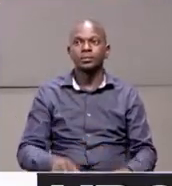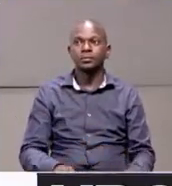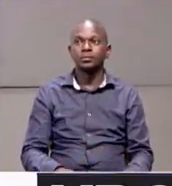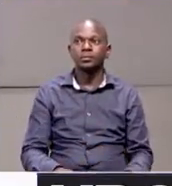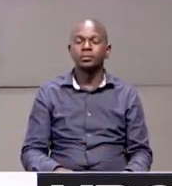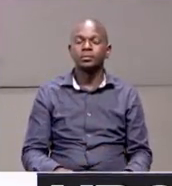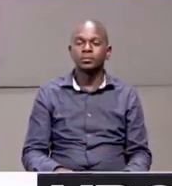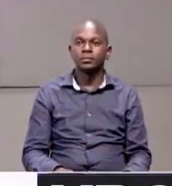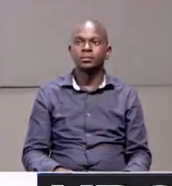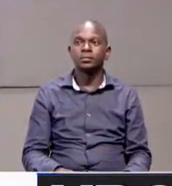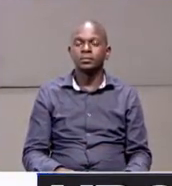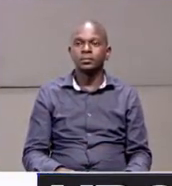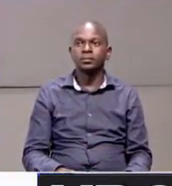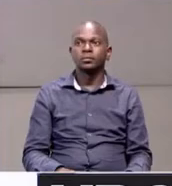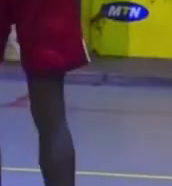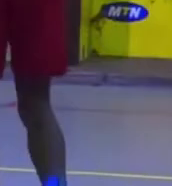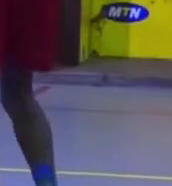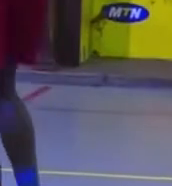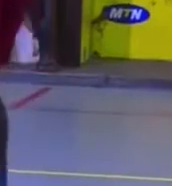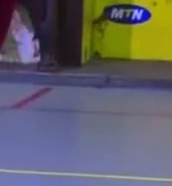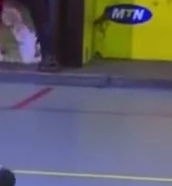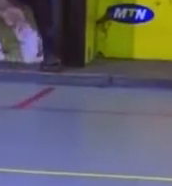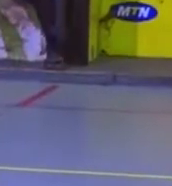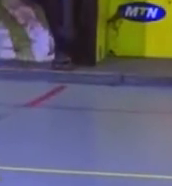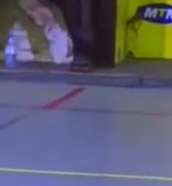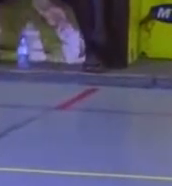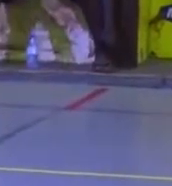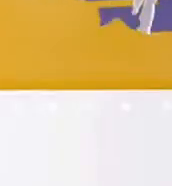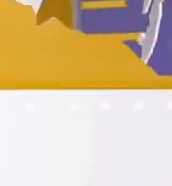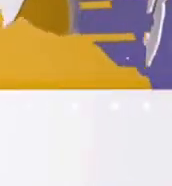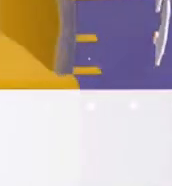You named your team today. That is...